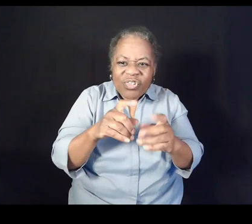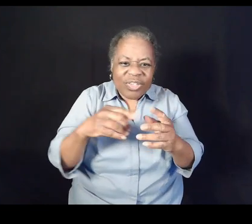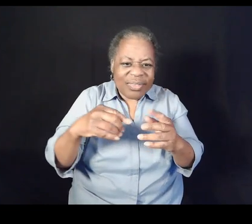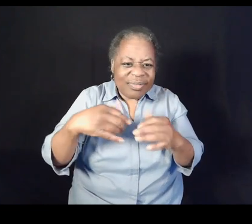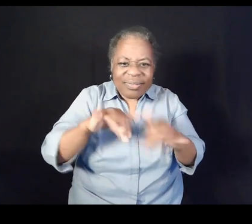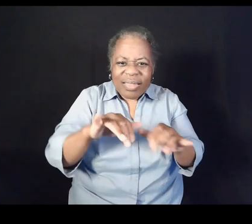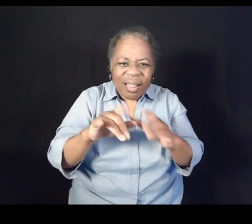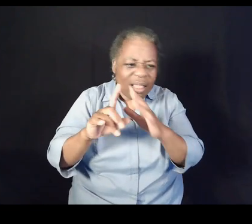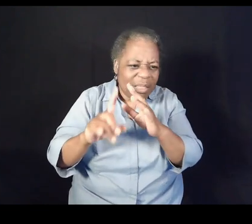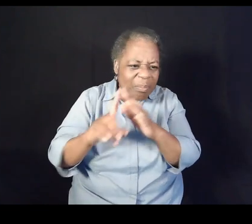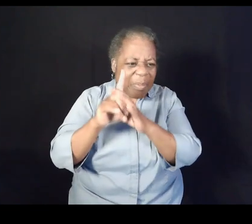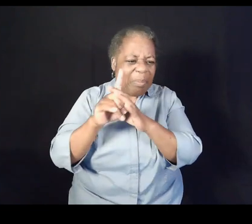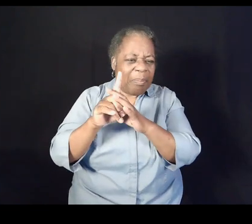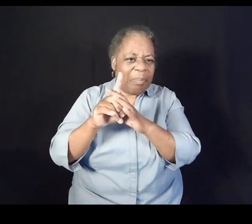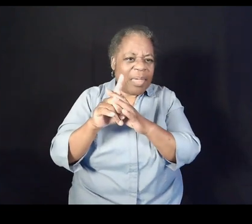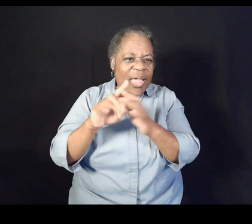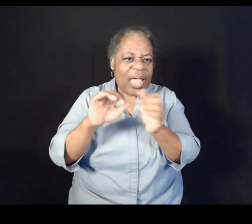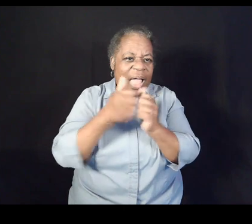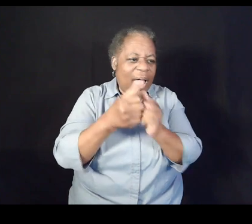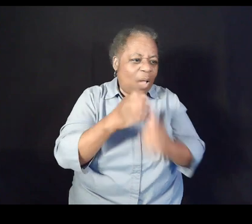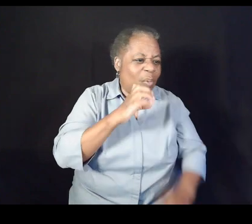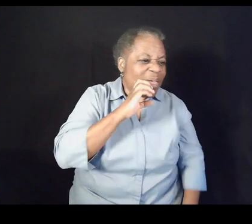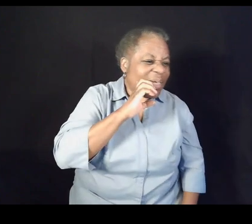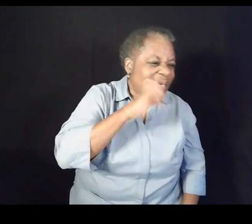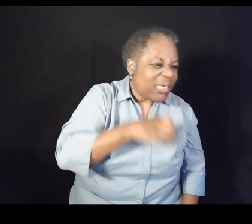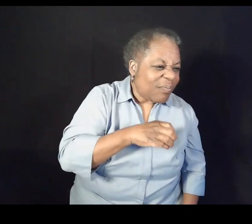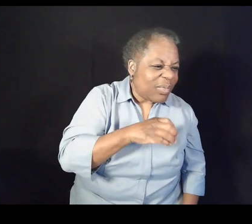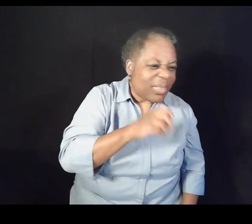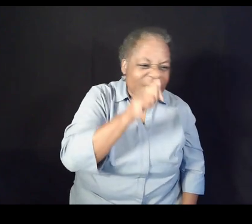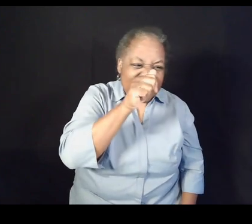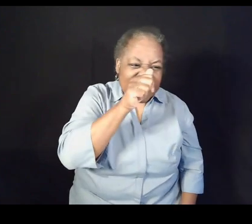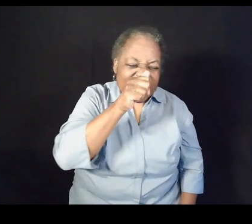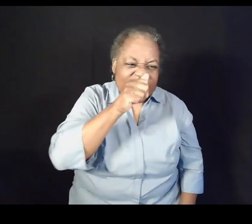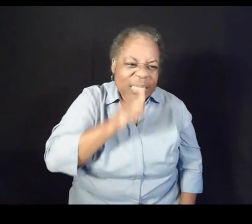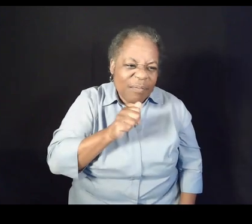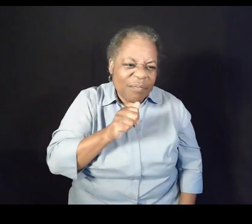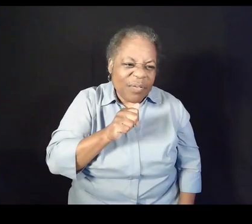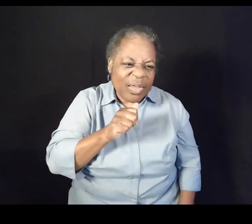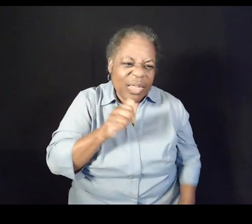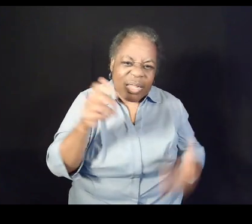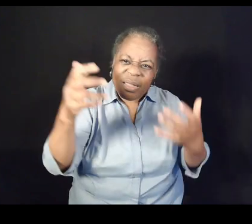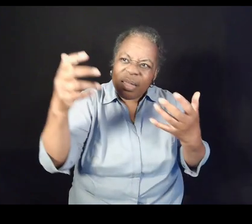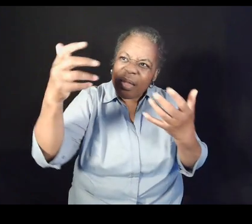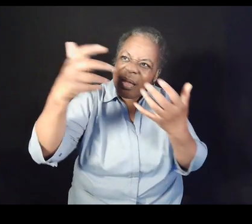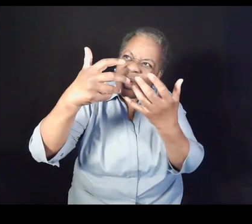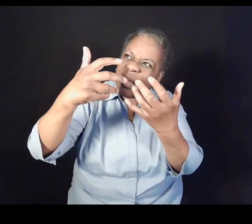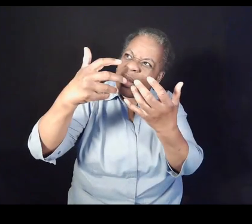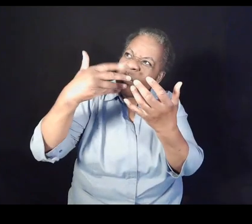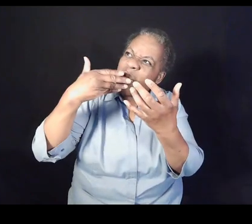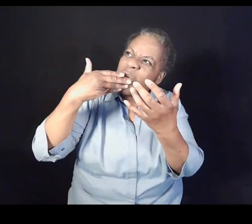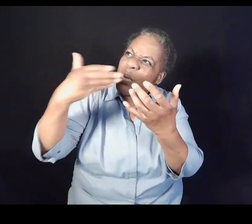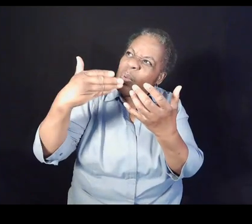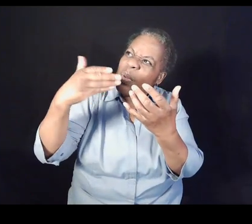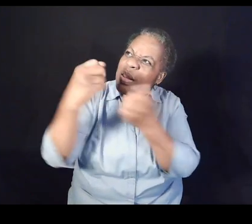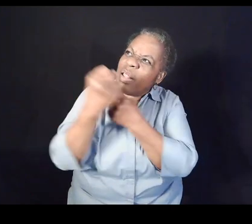do we reconcile evil and suffering with the existence of a good and loving God?